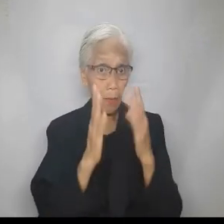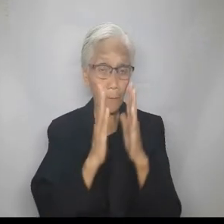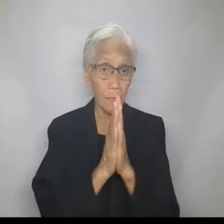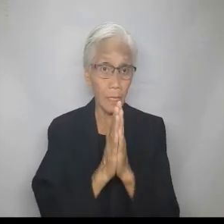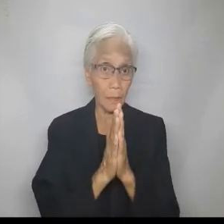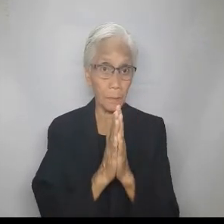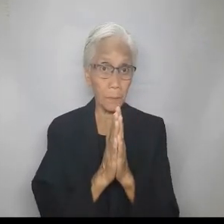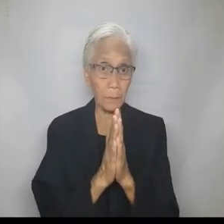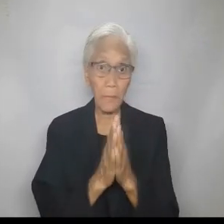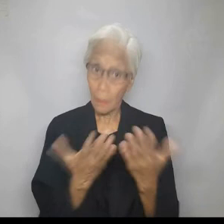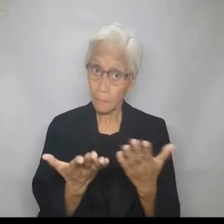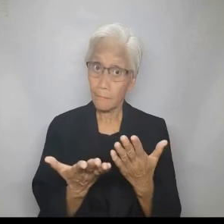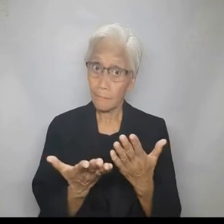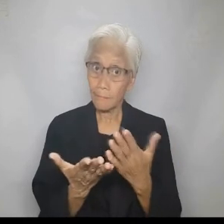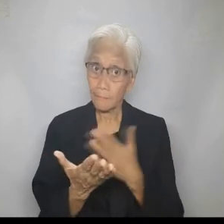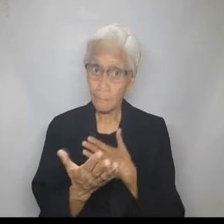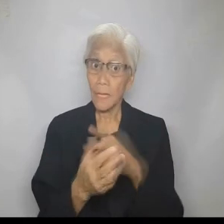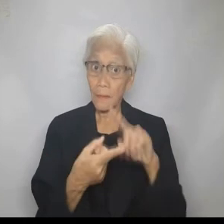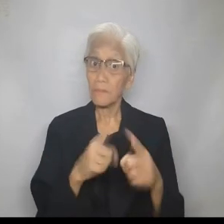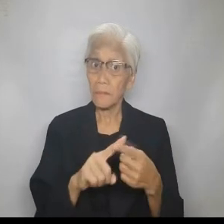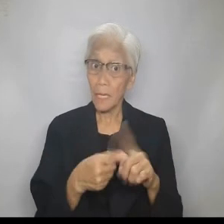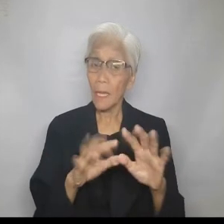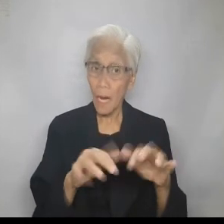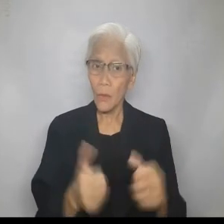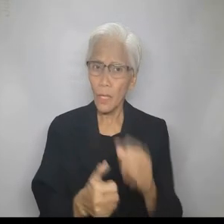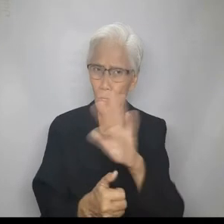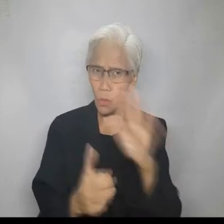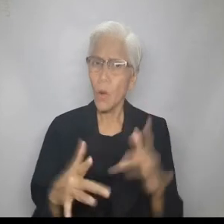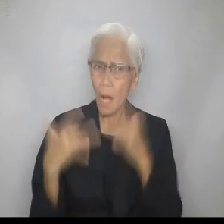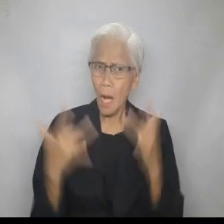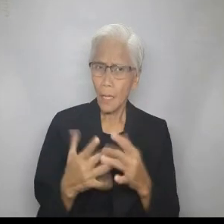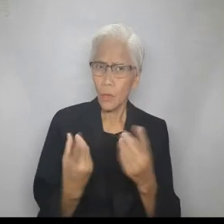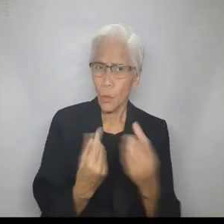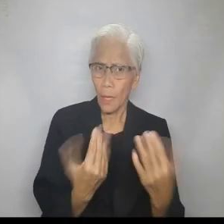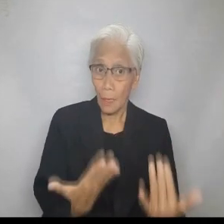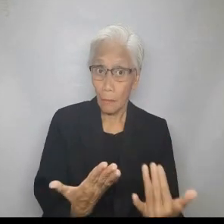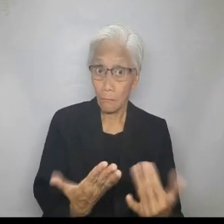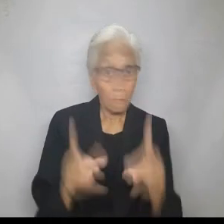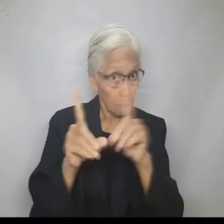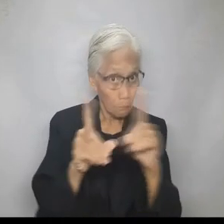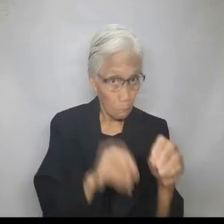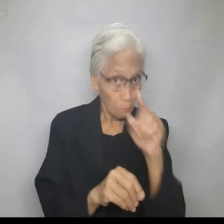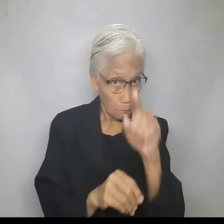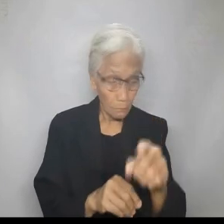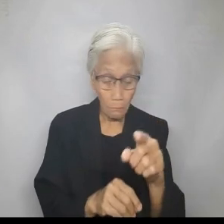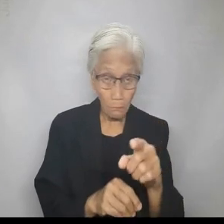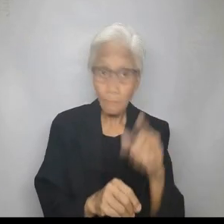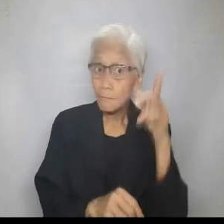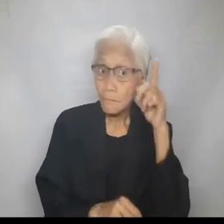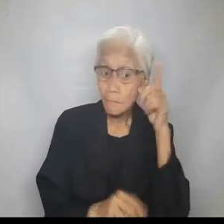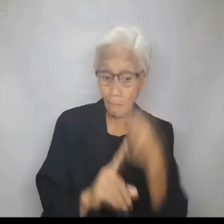the beginning of prayer. My friend, how is your heart doing now? Do